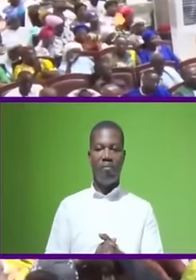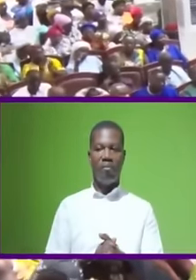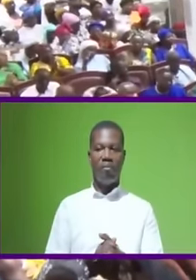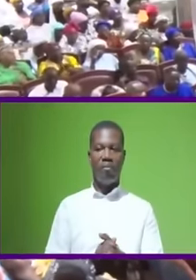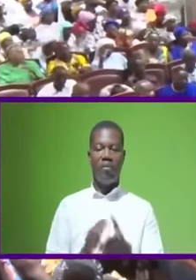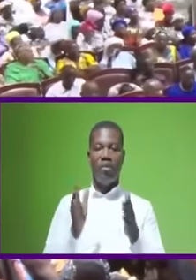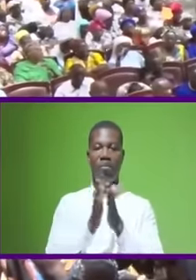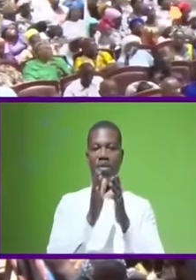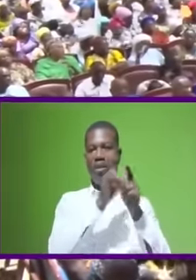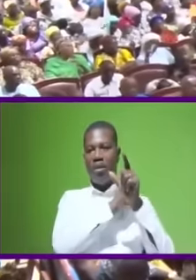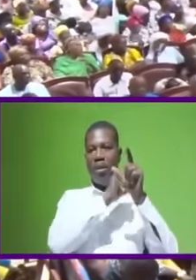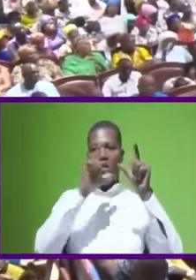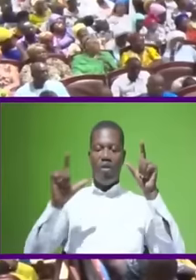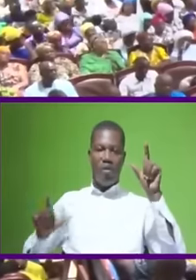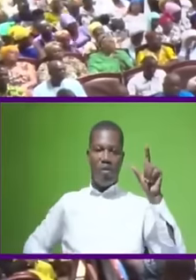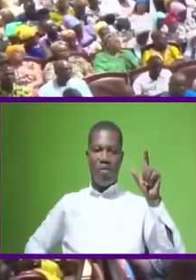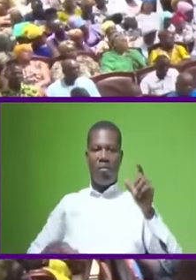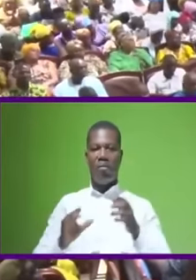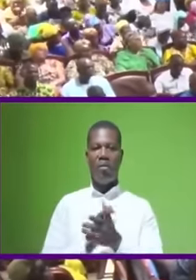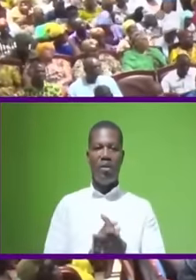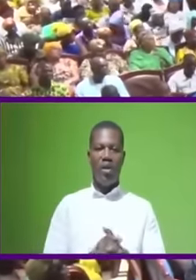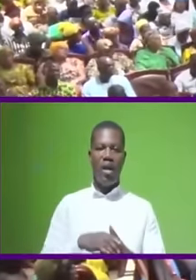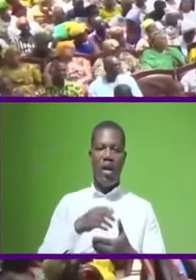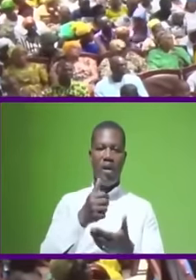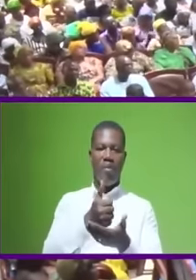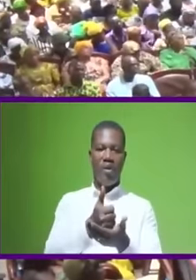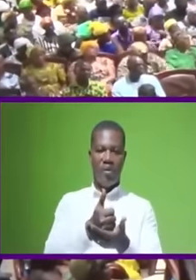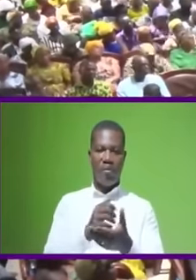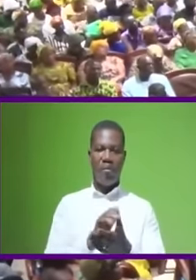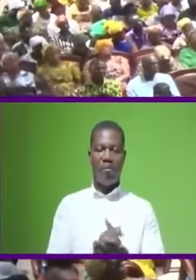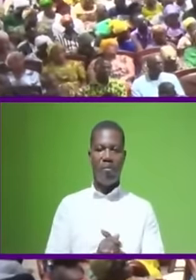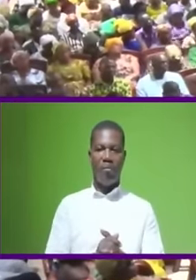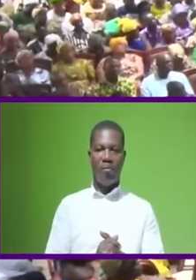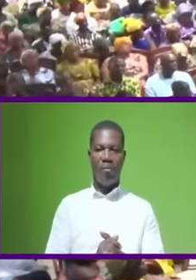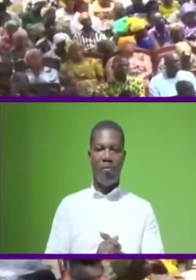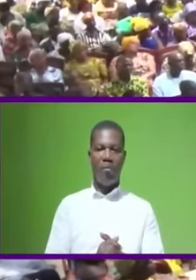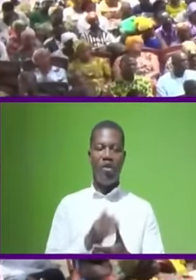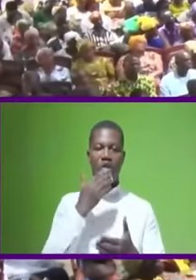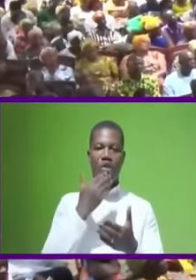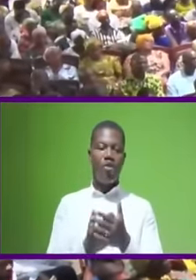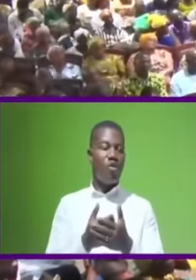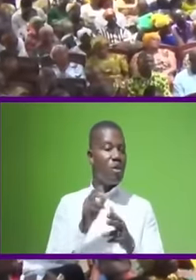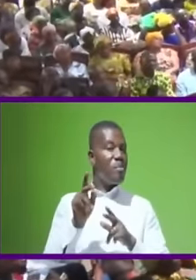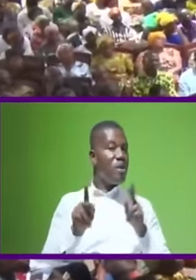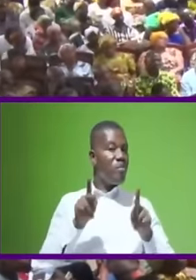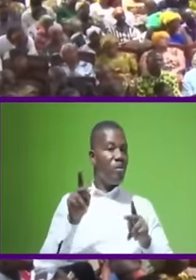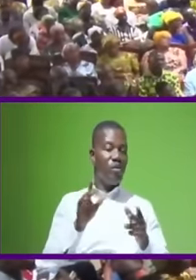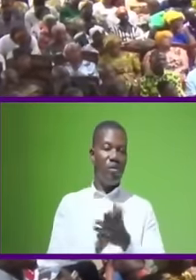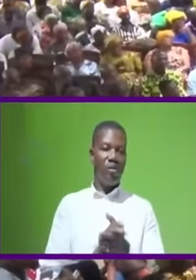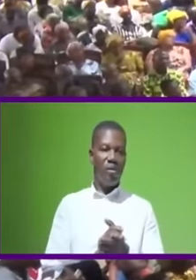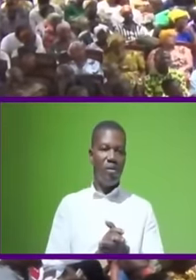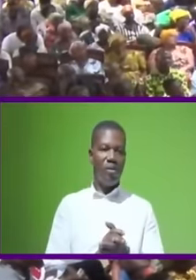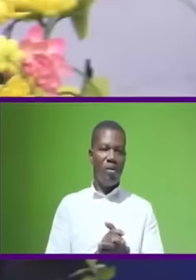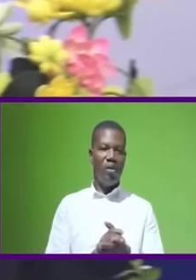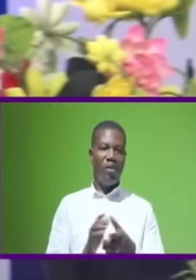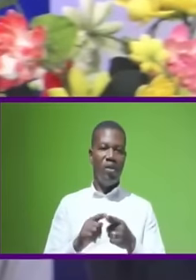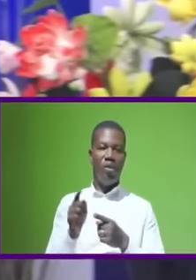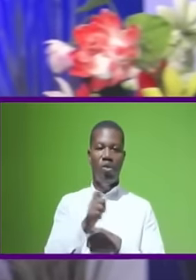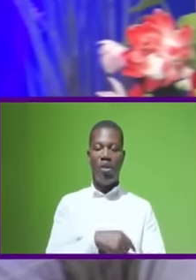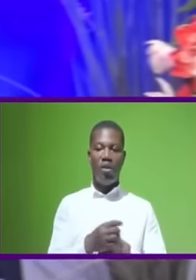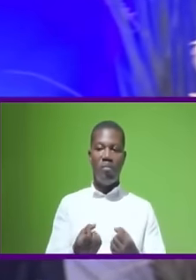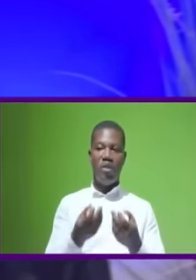Praise the Lord. Hallelujah. Amen. Amen. Amen. Adolfo. Beloved. I said the Dodoya